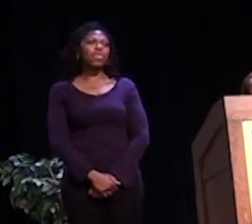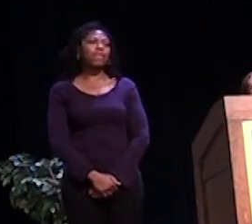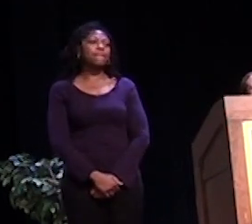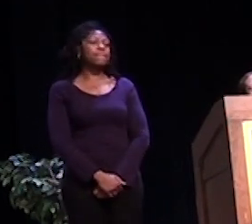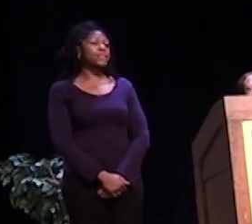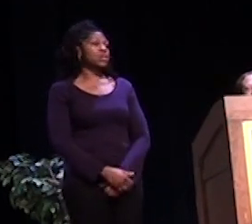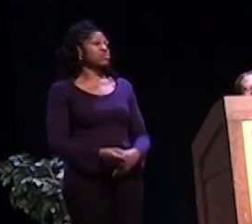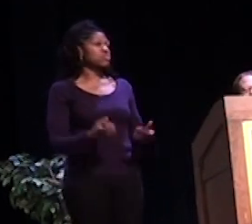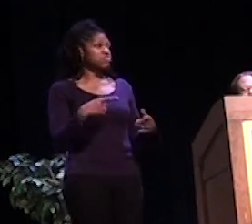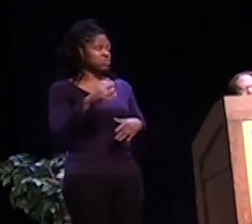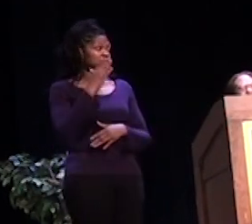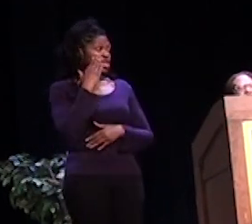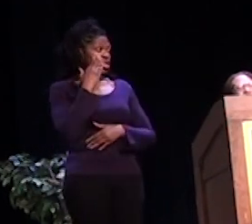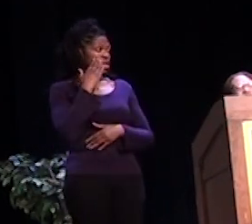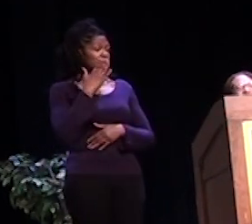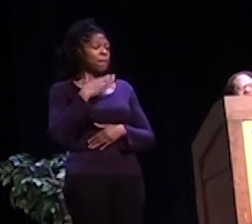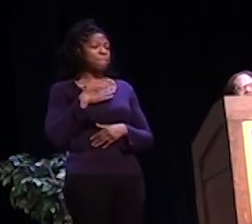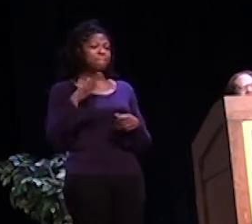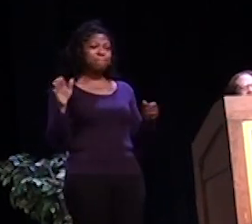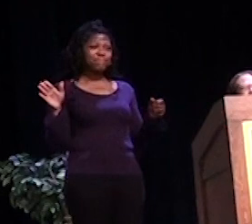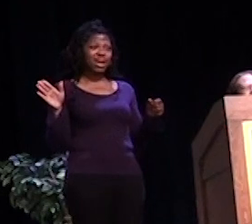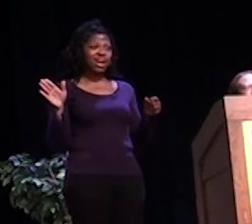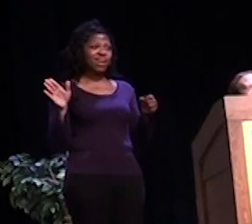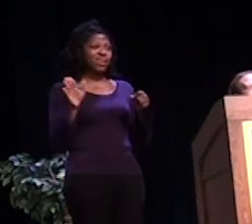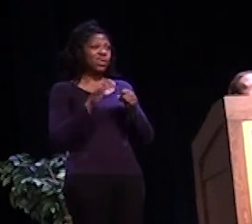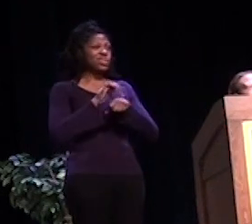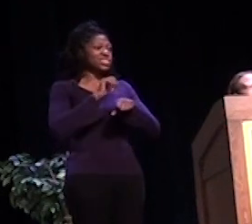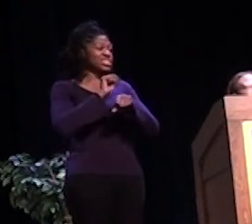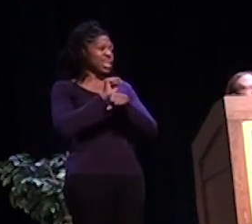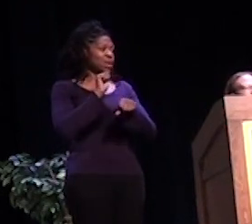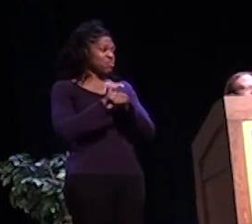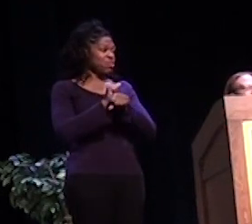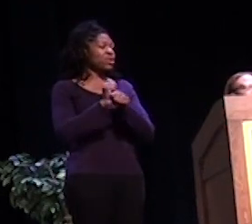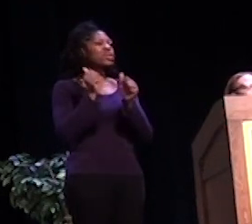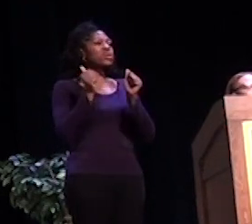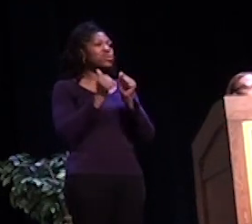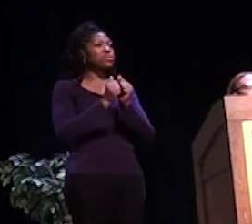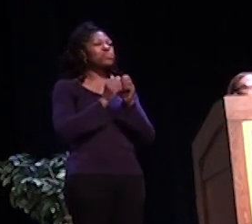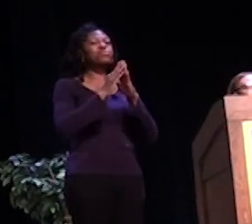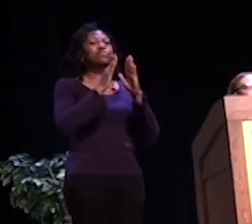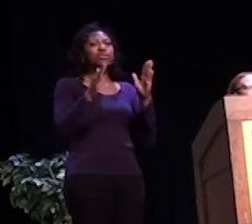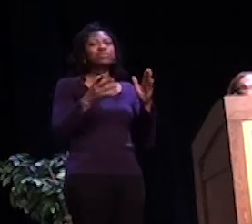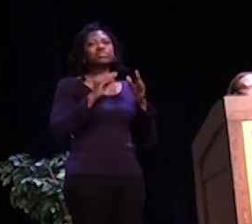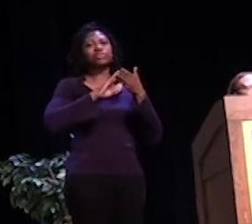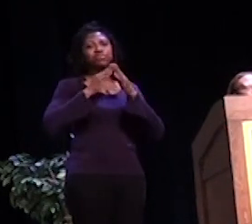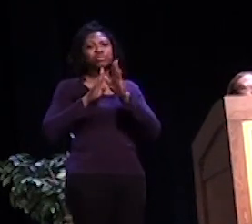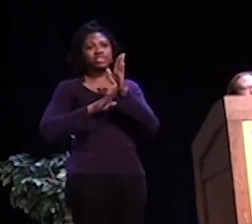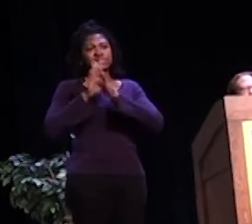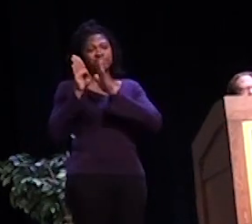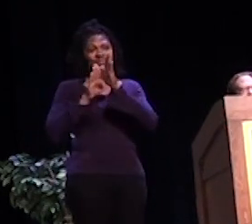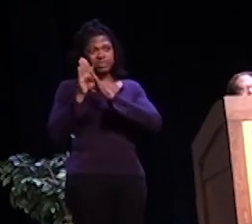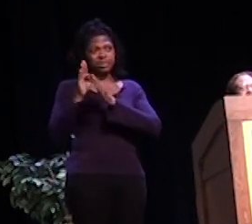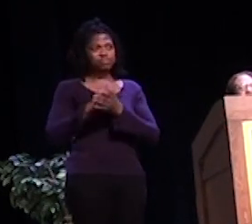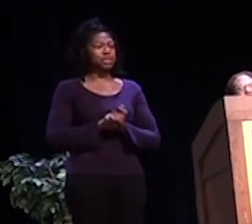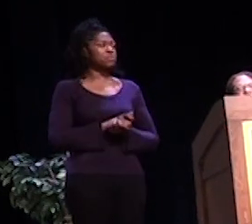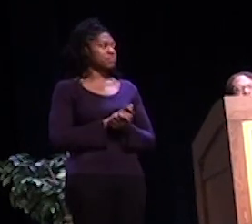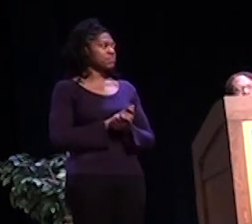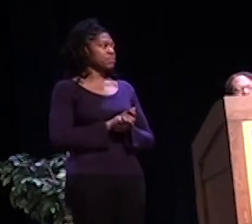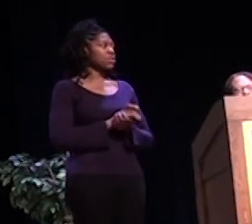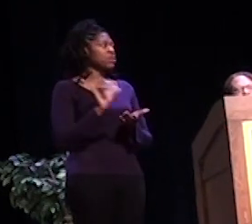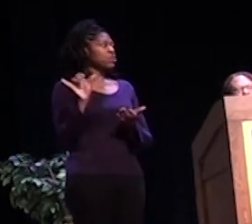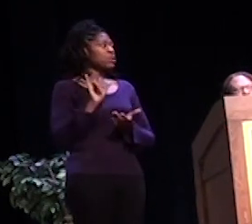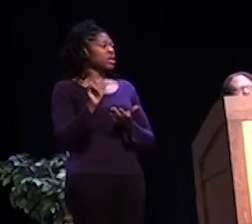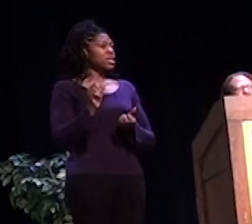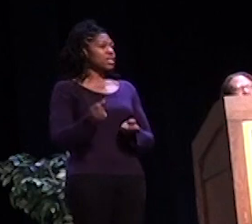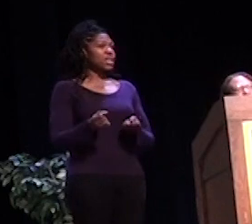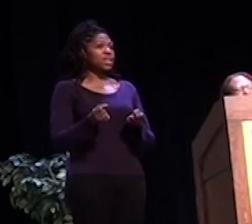have spent my entire career in housing and community development. And so, like many of you here,